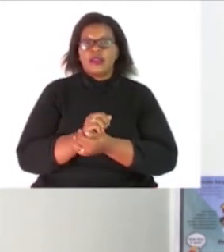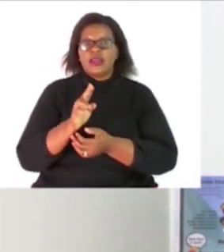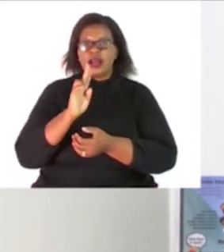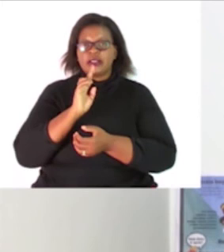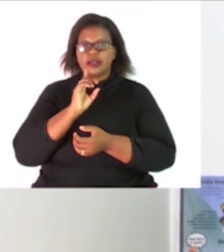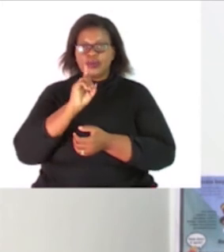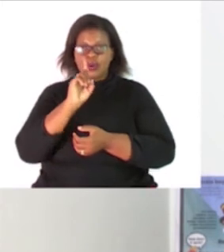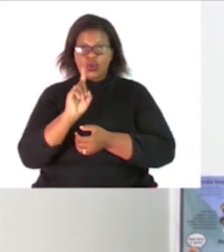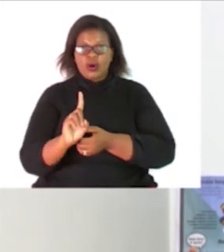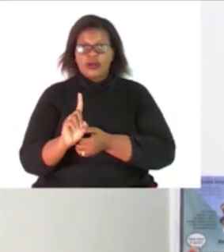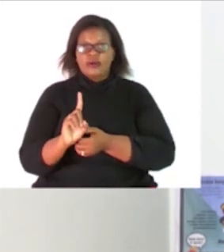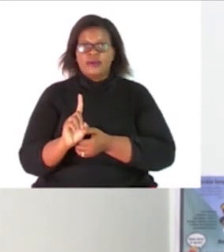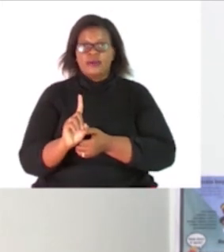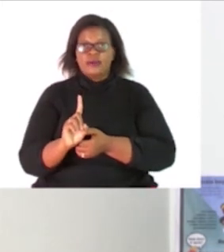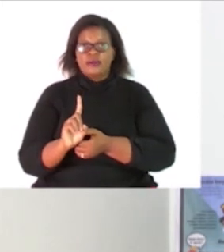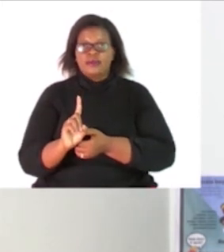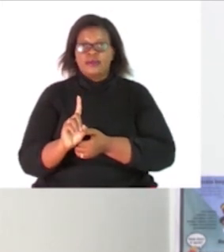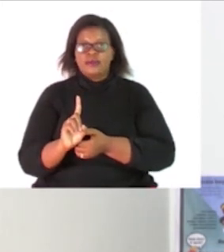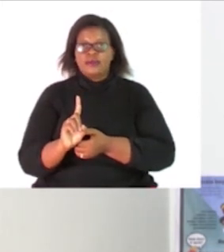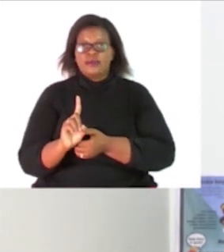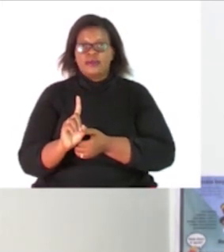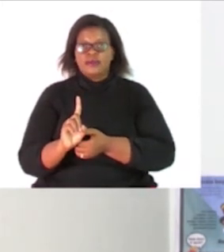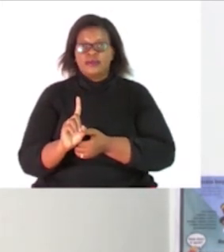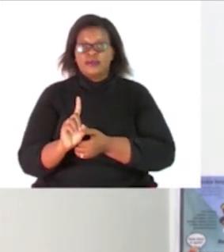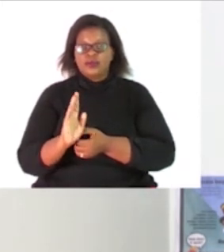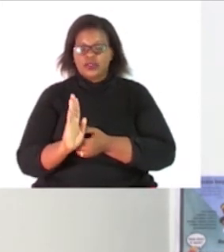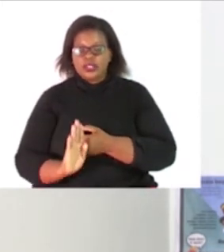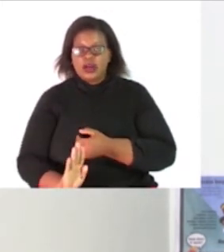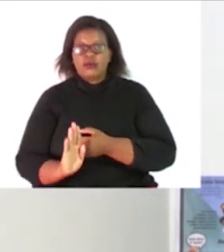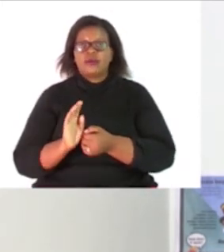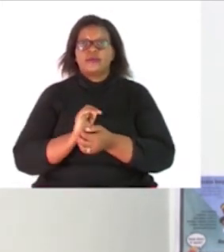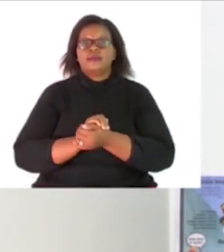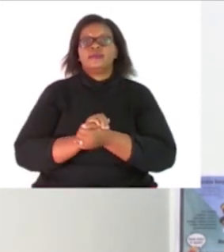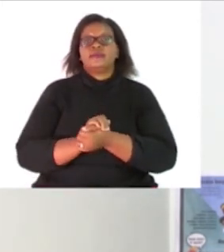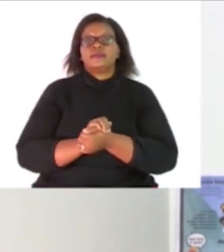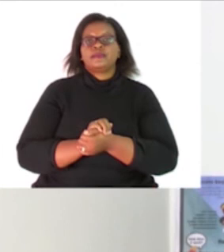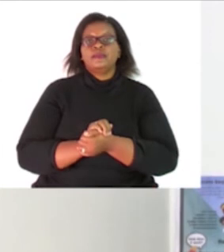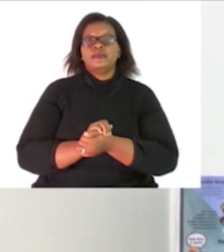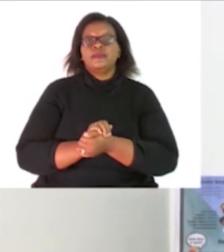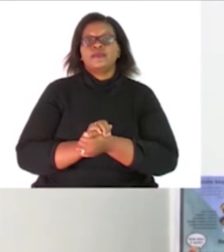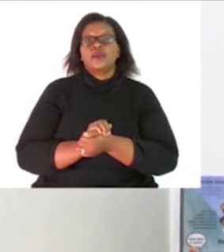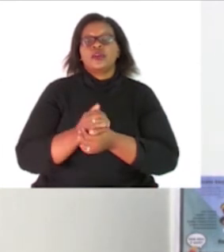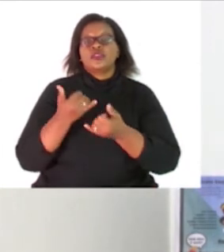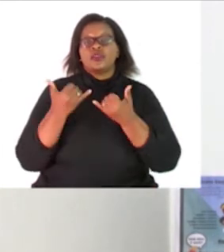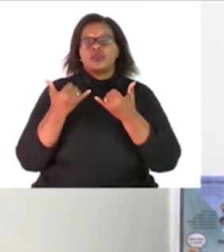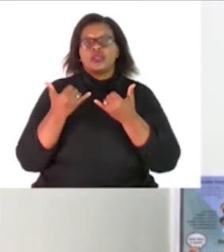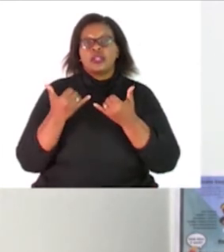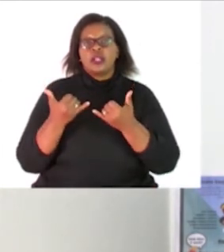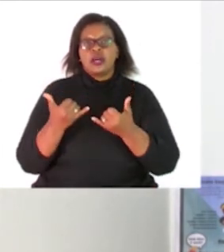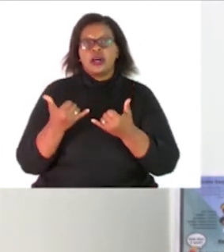answer? 1. Where should we write our 1? Down here. It's a 1.